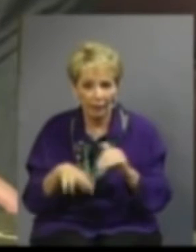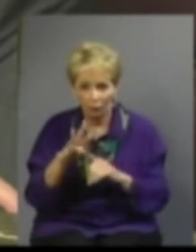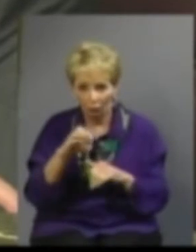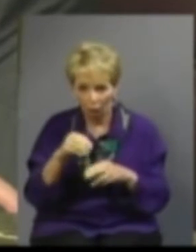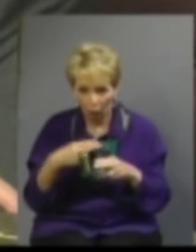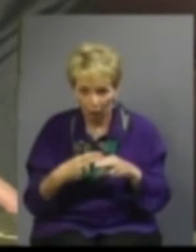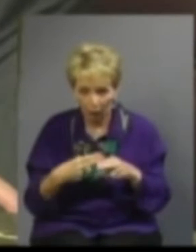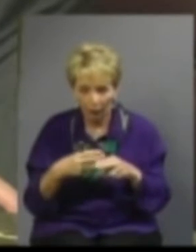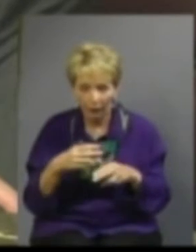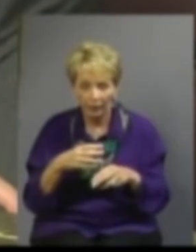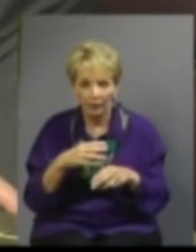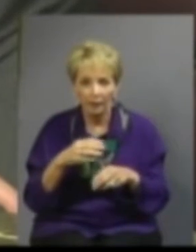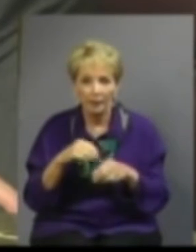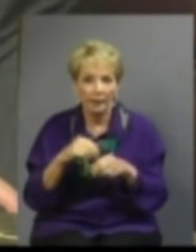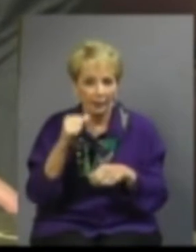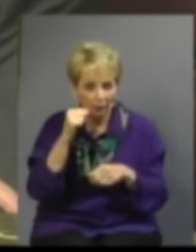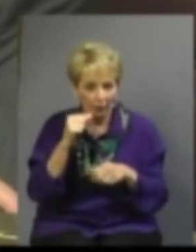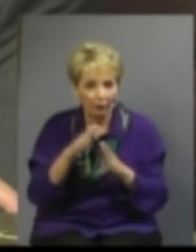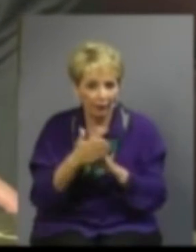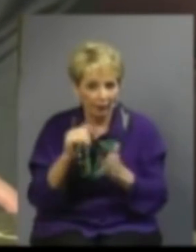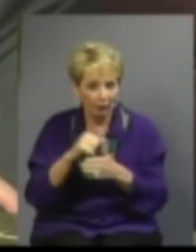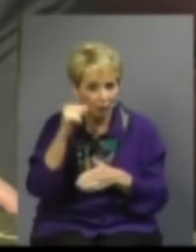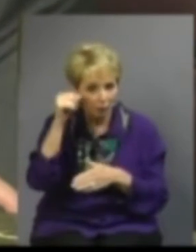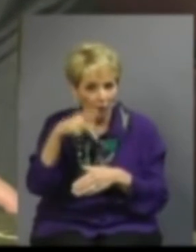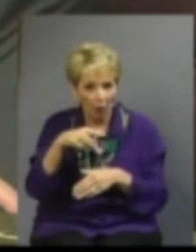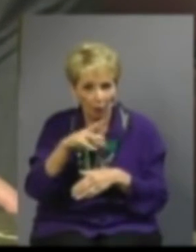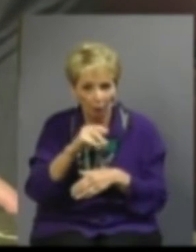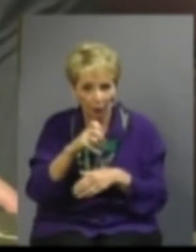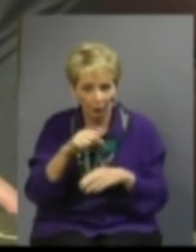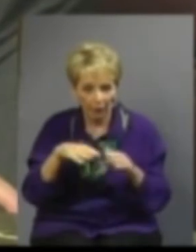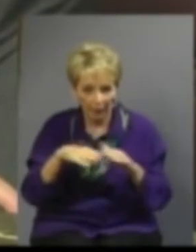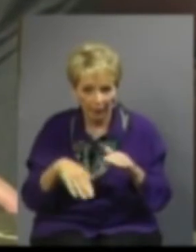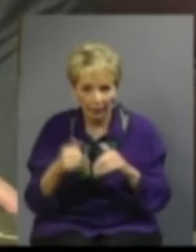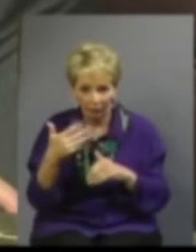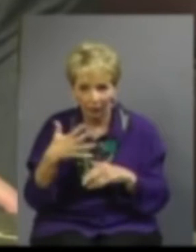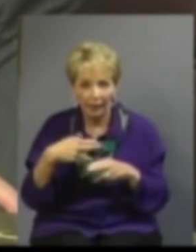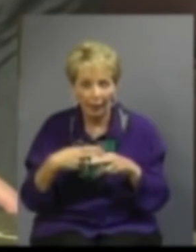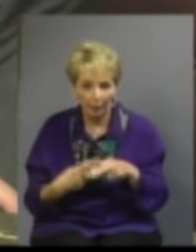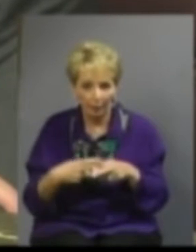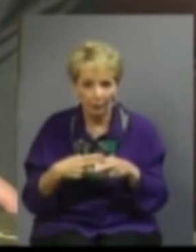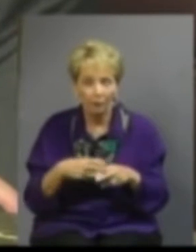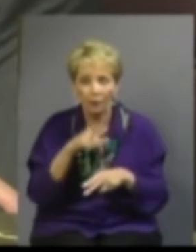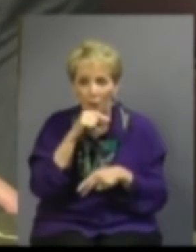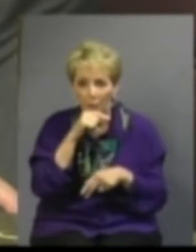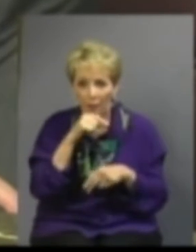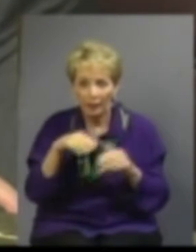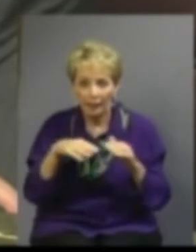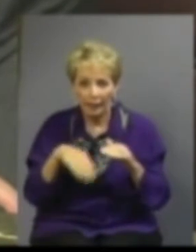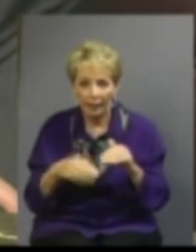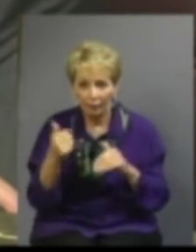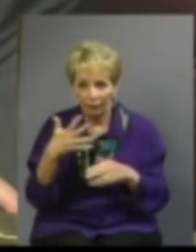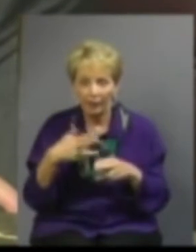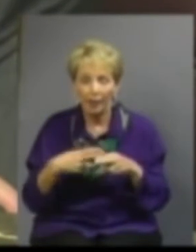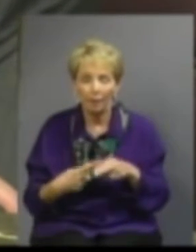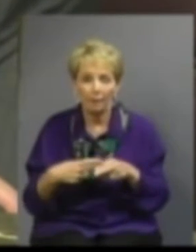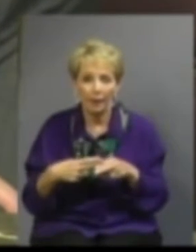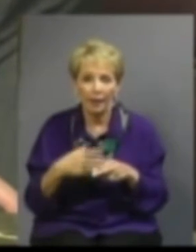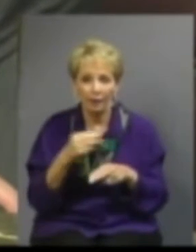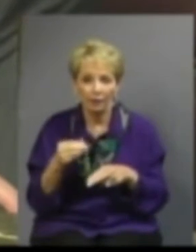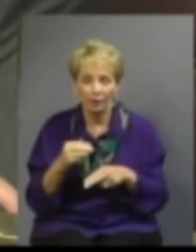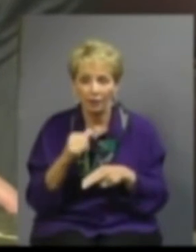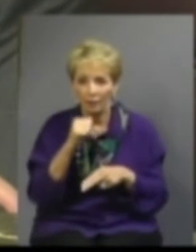pounds at adulthood, primates of less than 15 pounds, birds of less than 15 pounds,